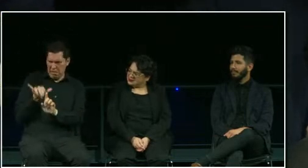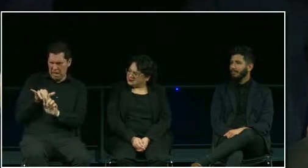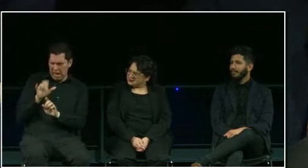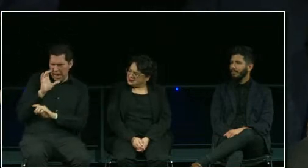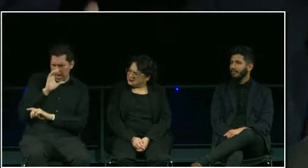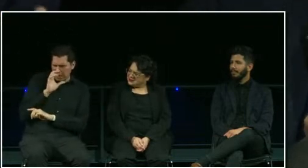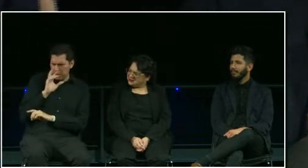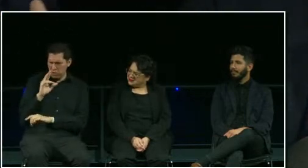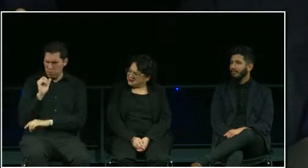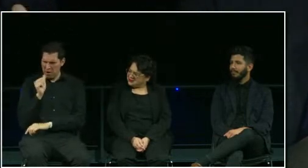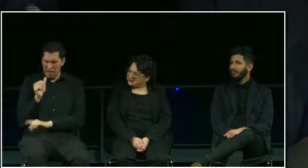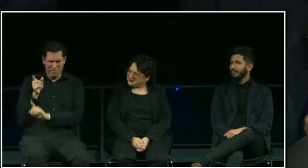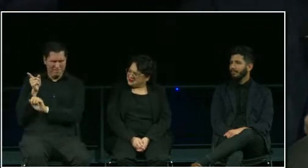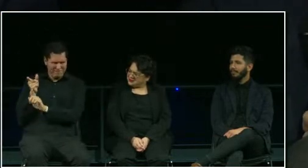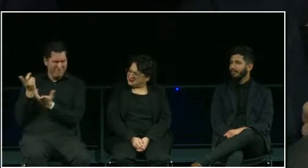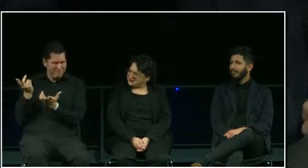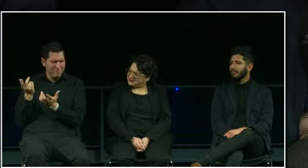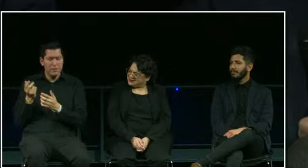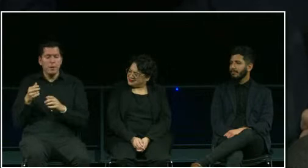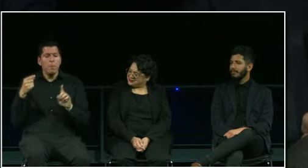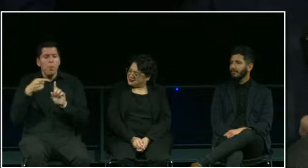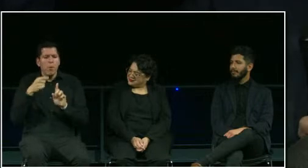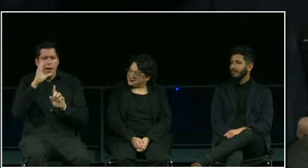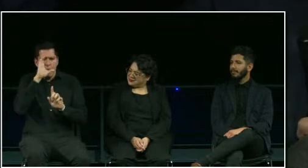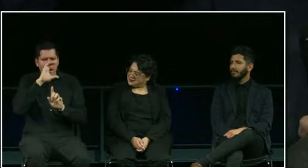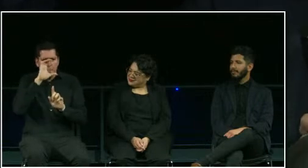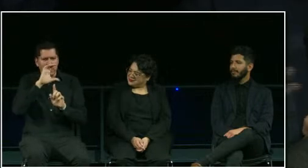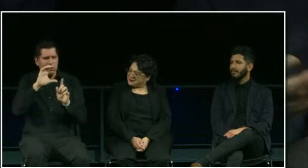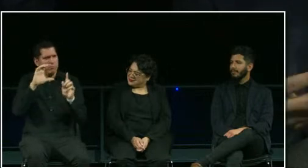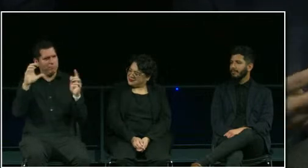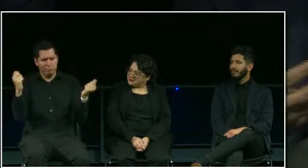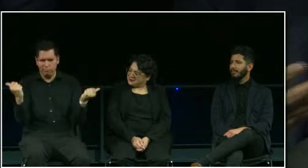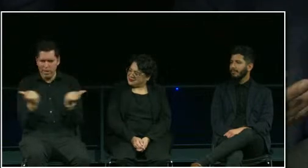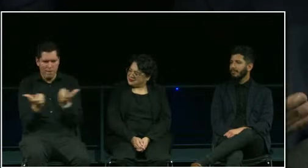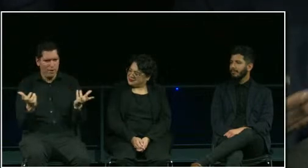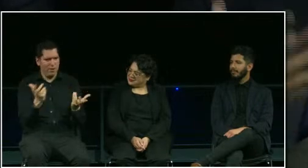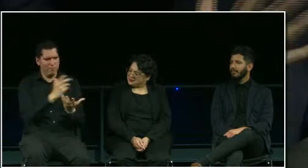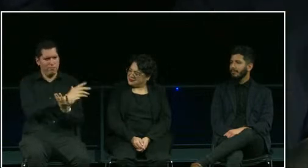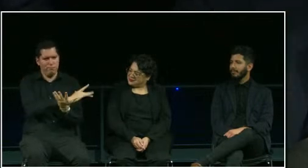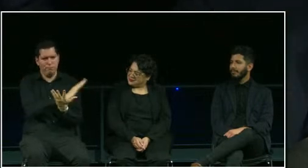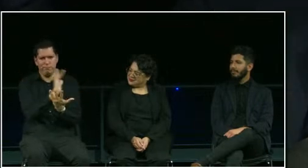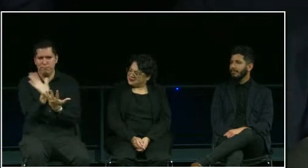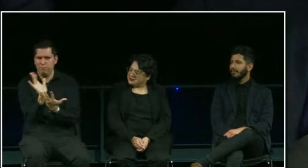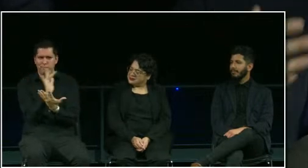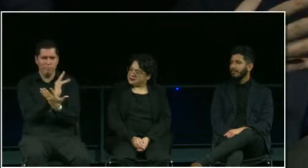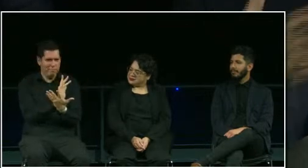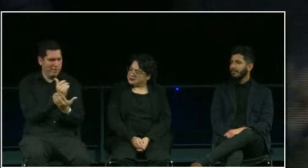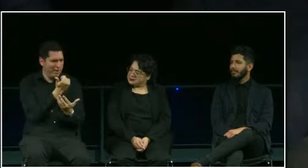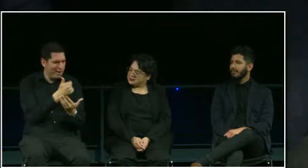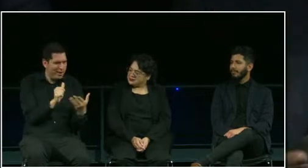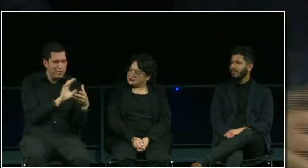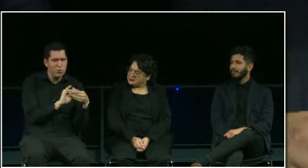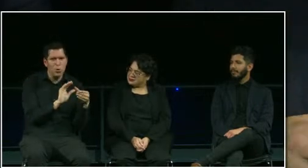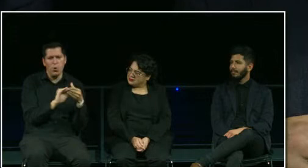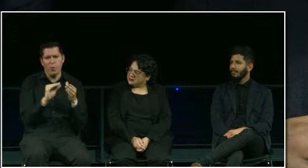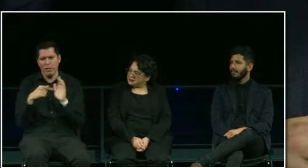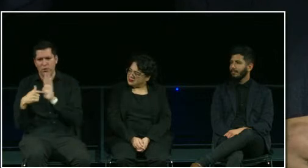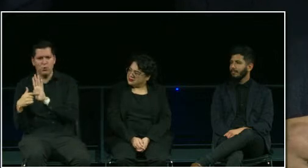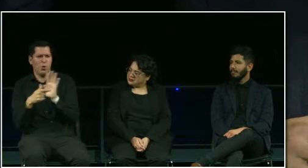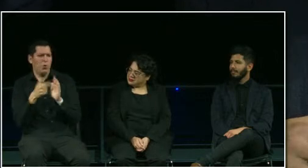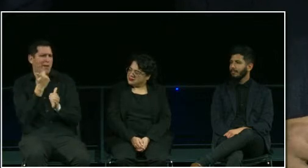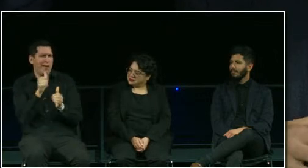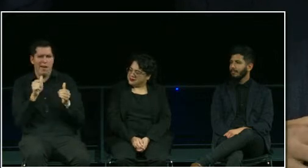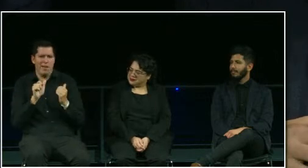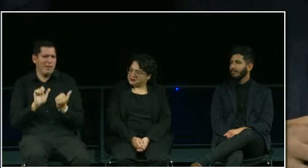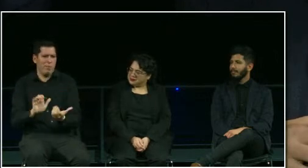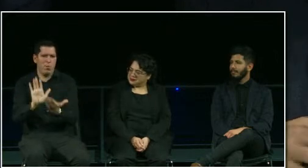not. Like, that animation is everything. It can tell any story, and it could be told any way. And